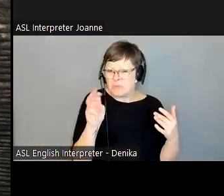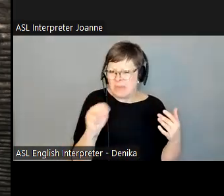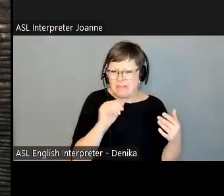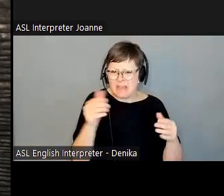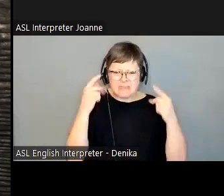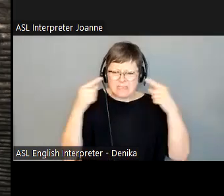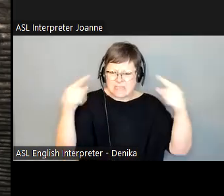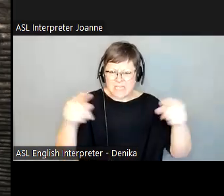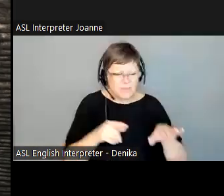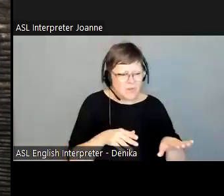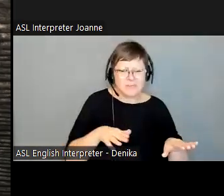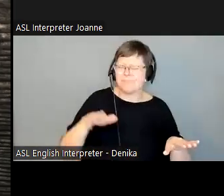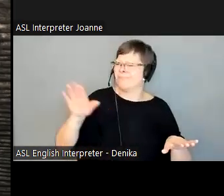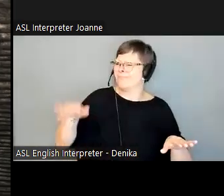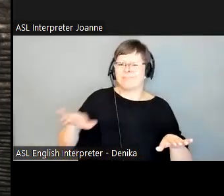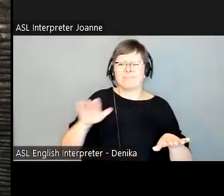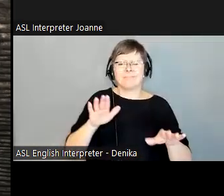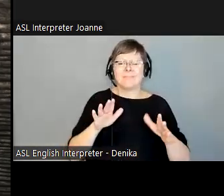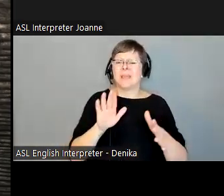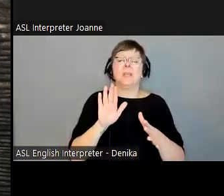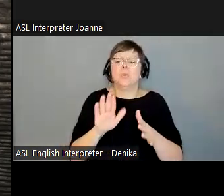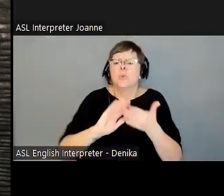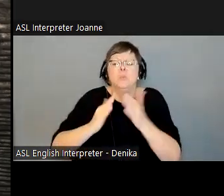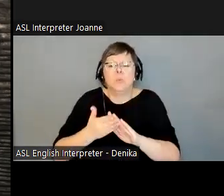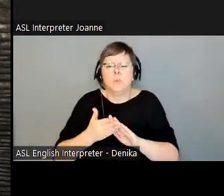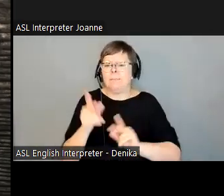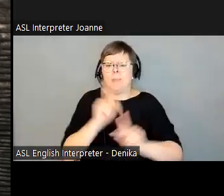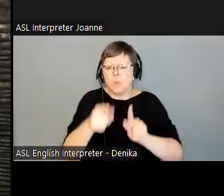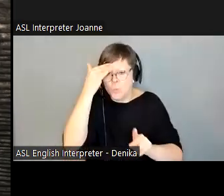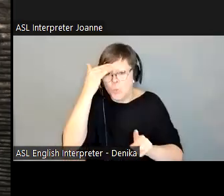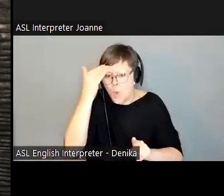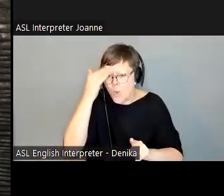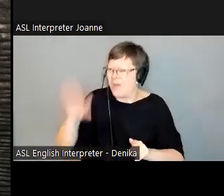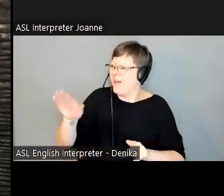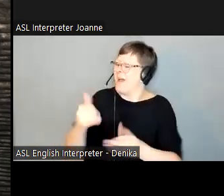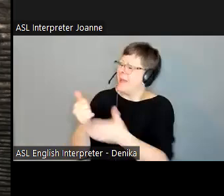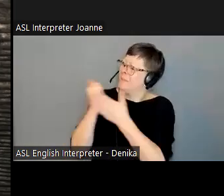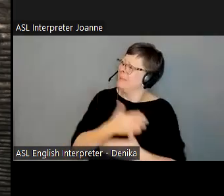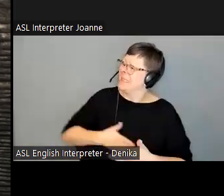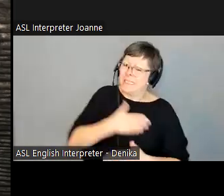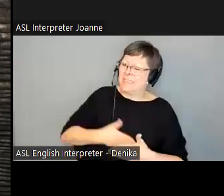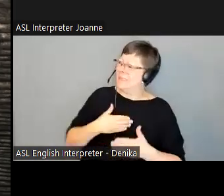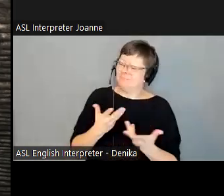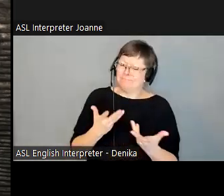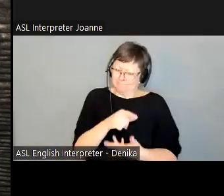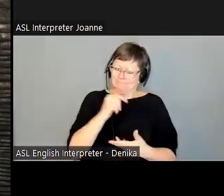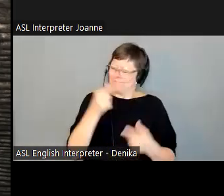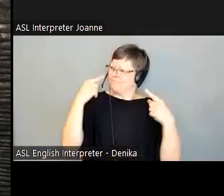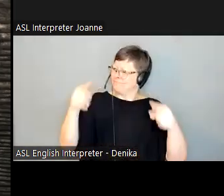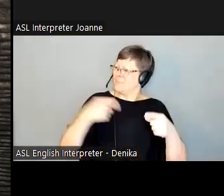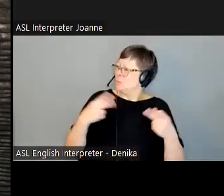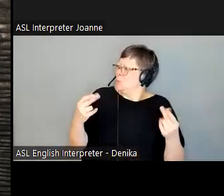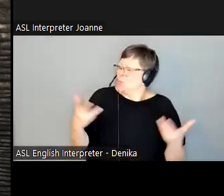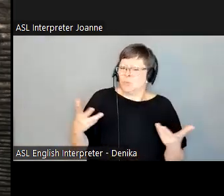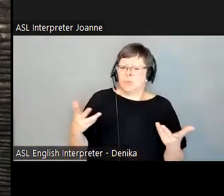media, ask for help within your networks of your community. Ask for help when you need it. There are so many